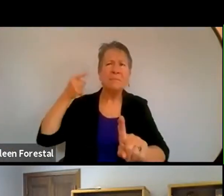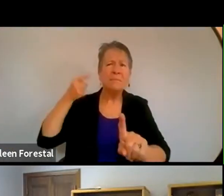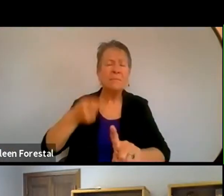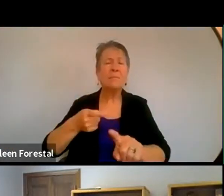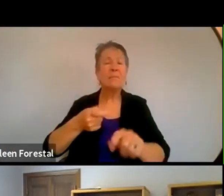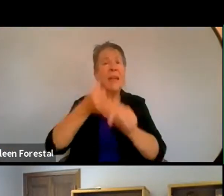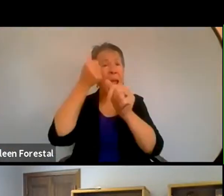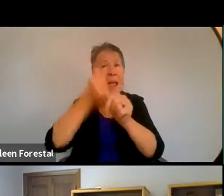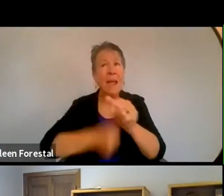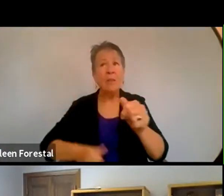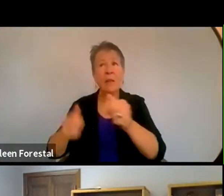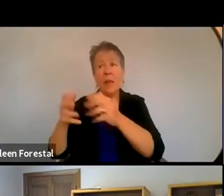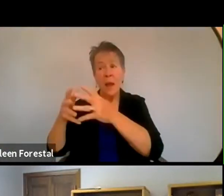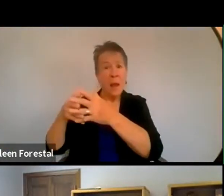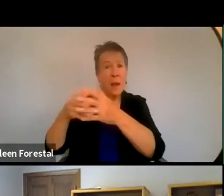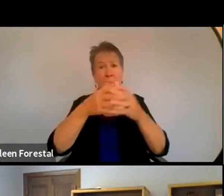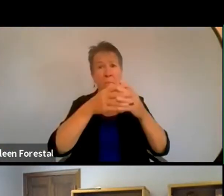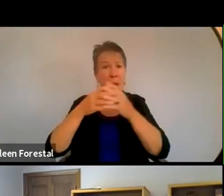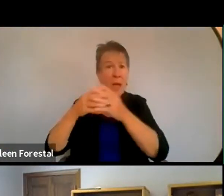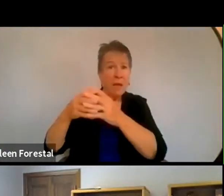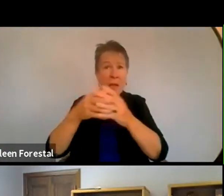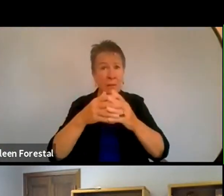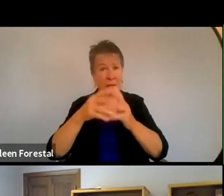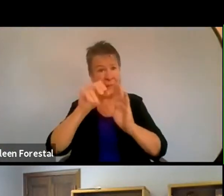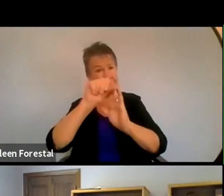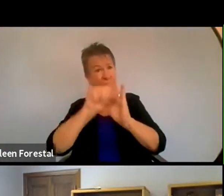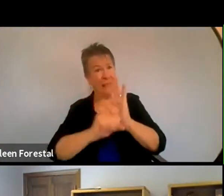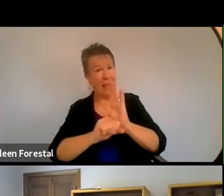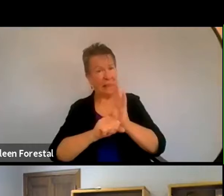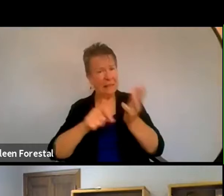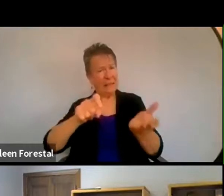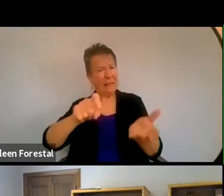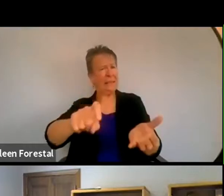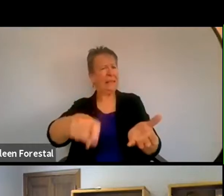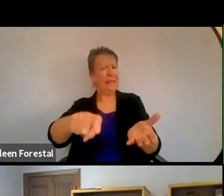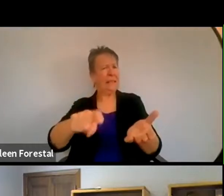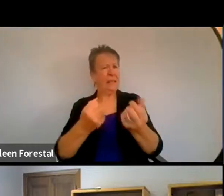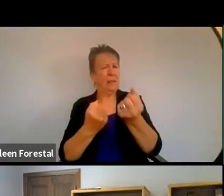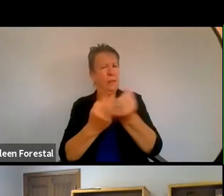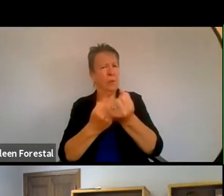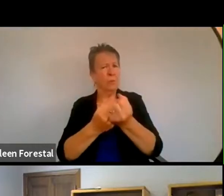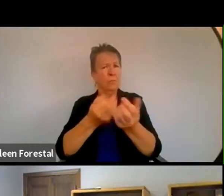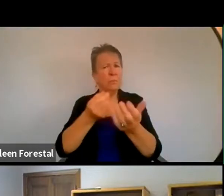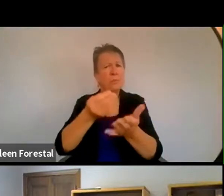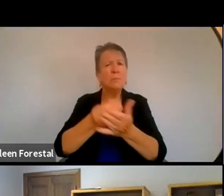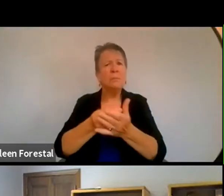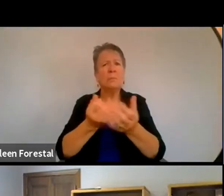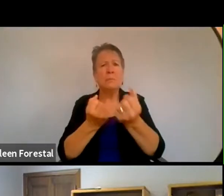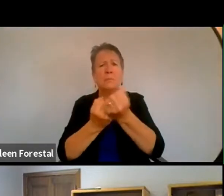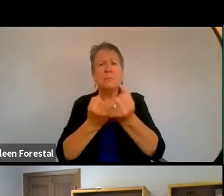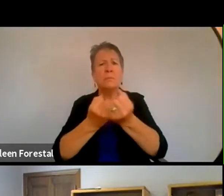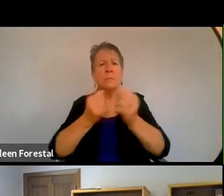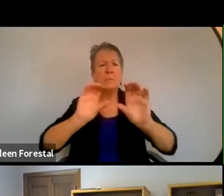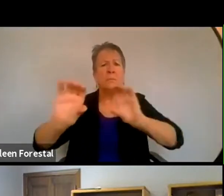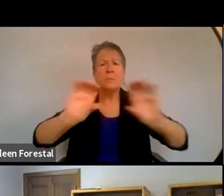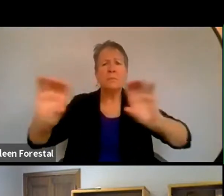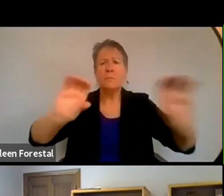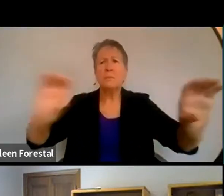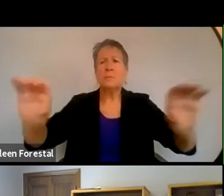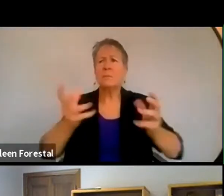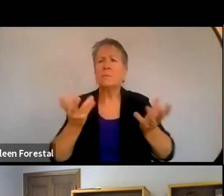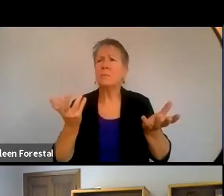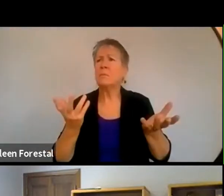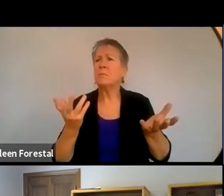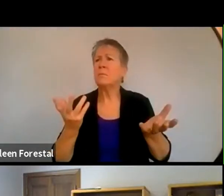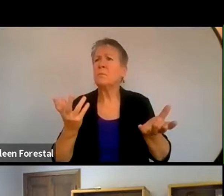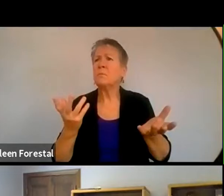incredibly irresponsible. And I have nothing constructive to say to respond to the president's point, other than to say this. I want to